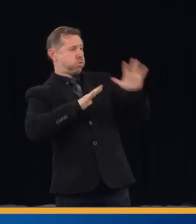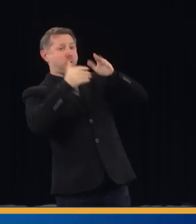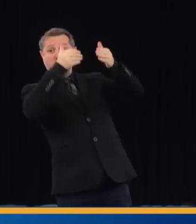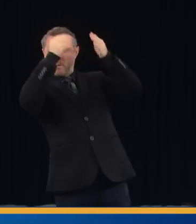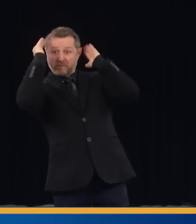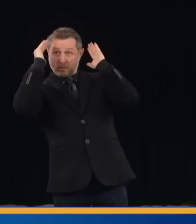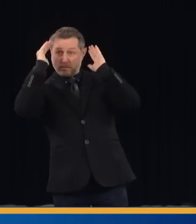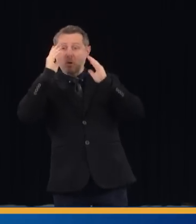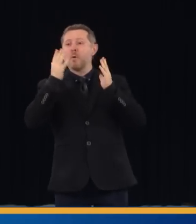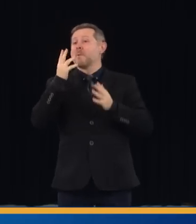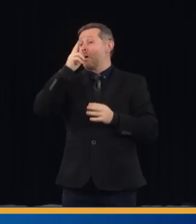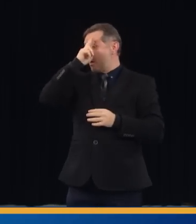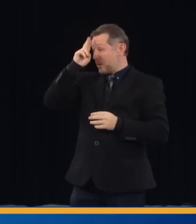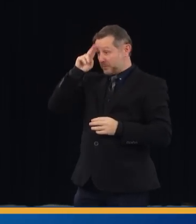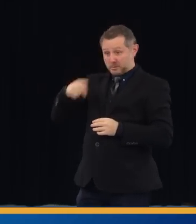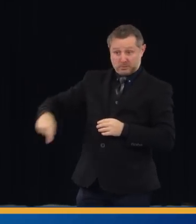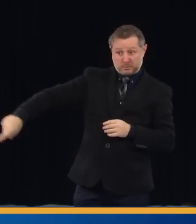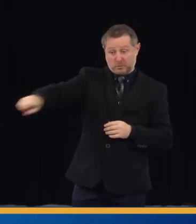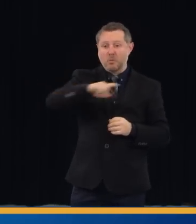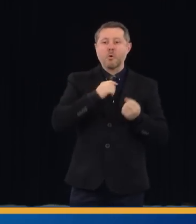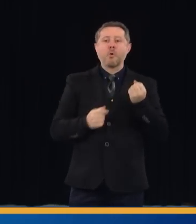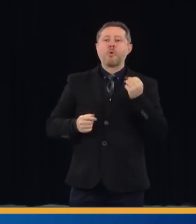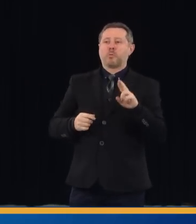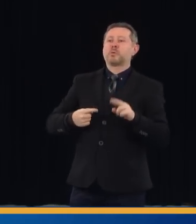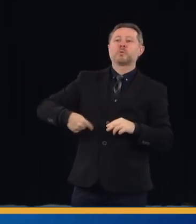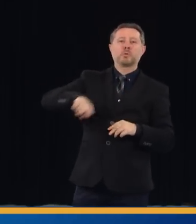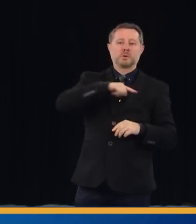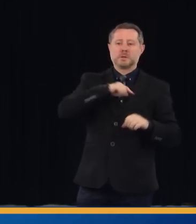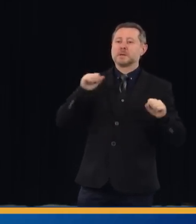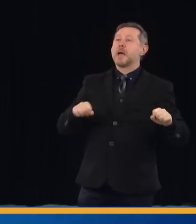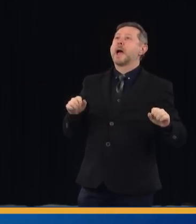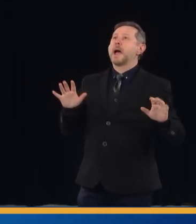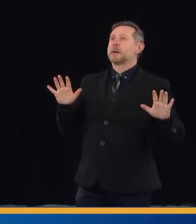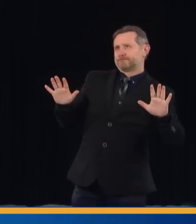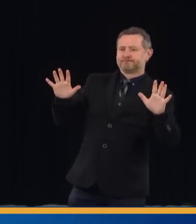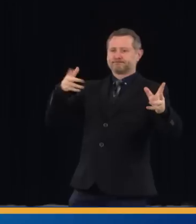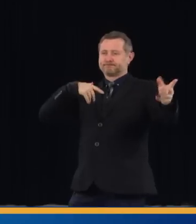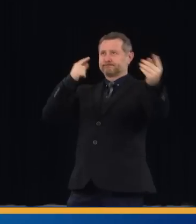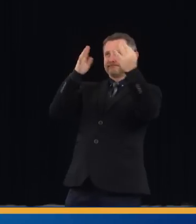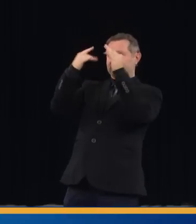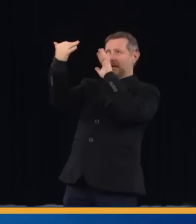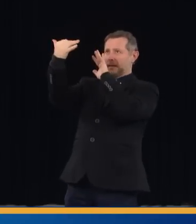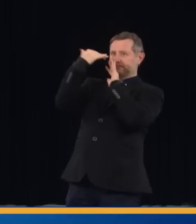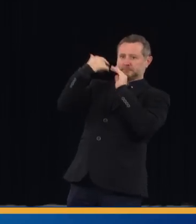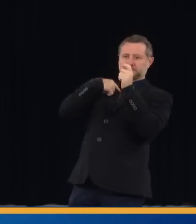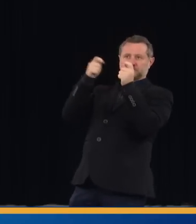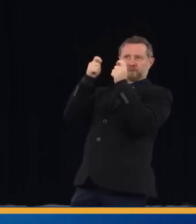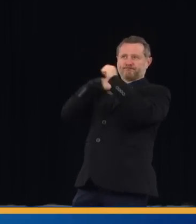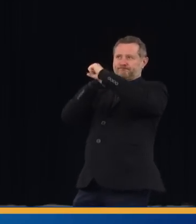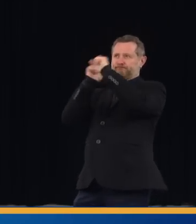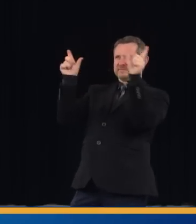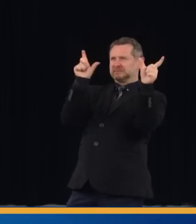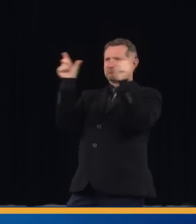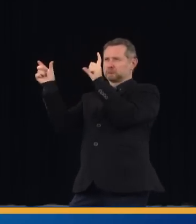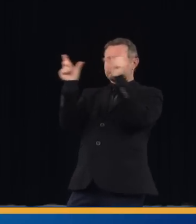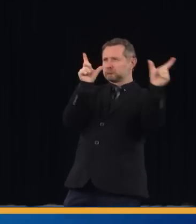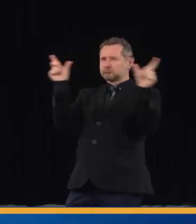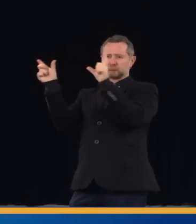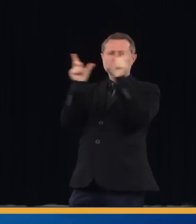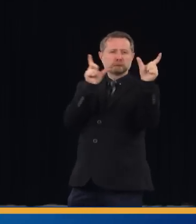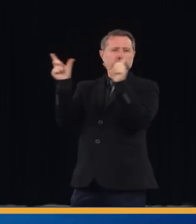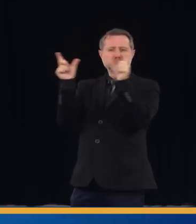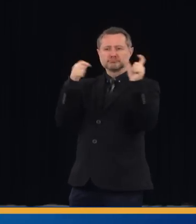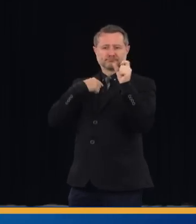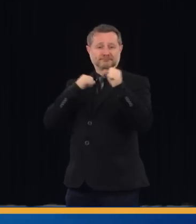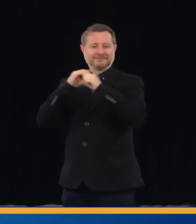are able to handle the onslaught of the enemy at the top of that mountain. And that's what we're planning for